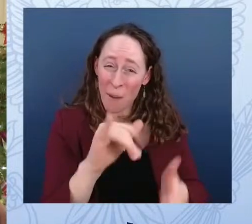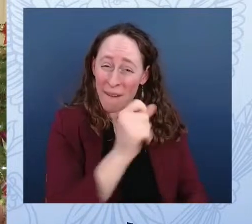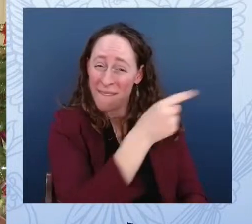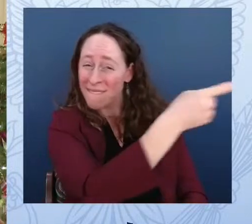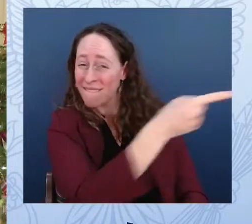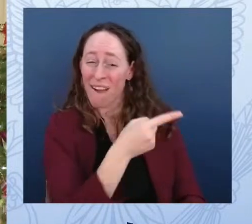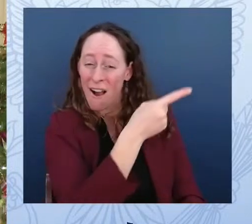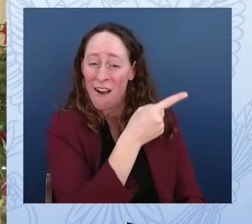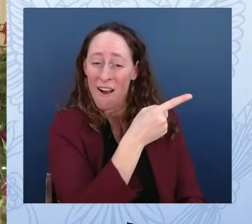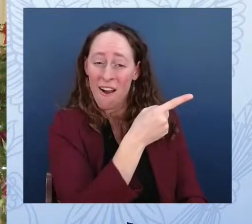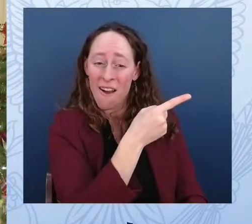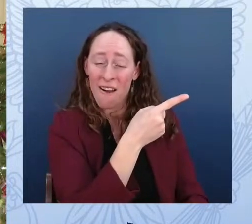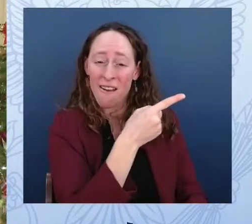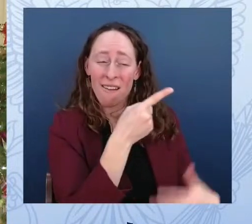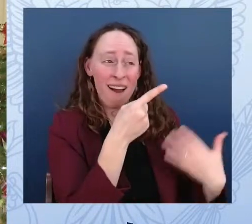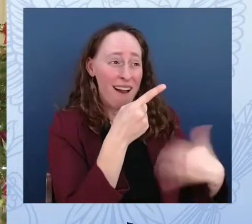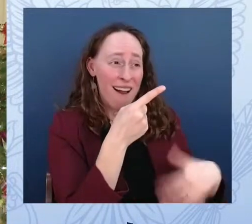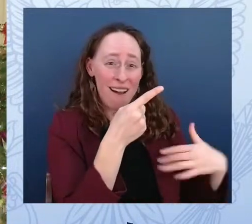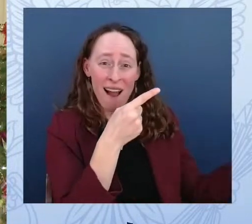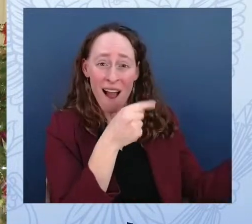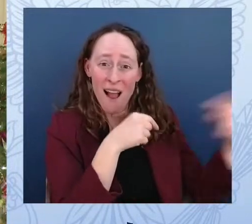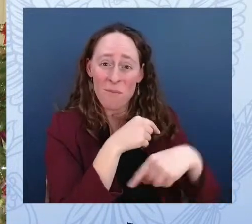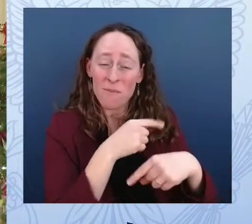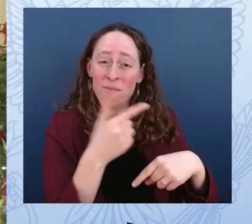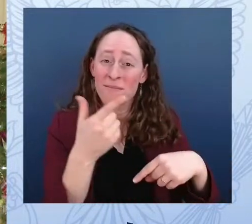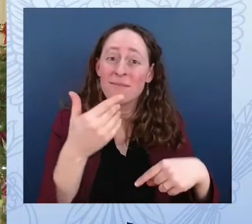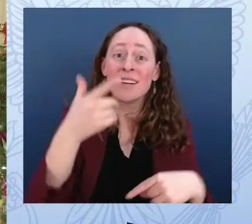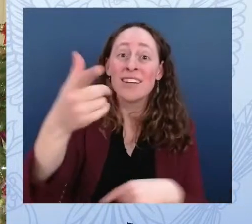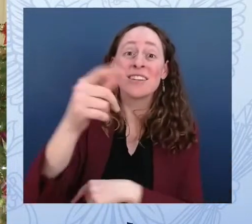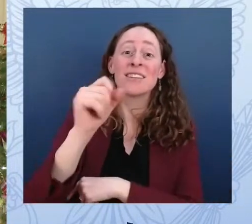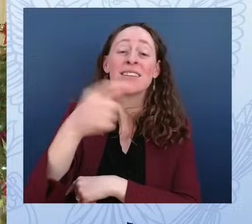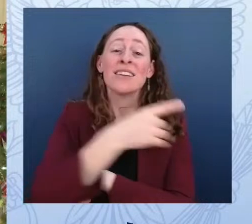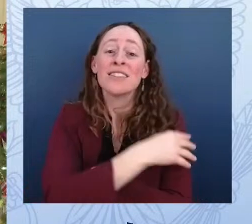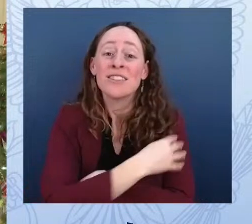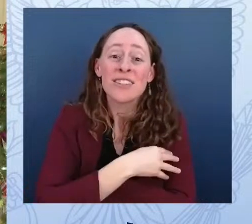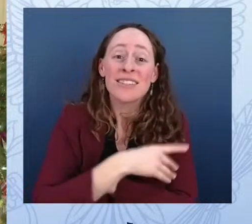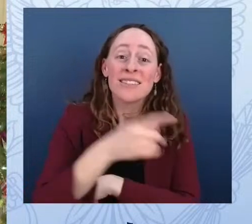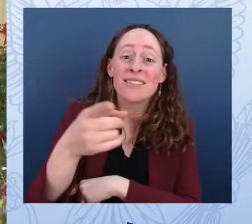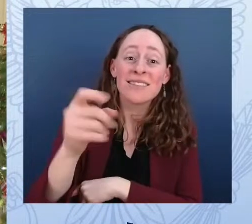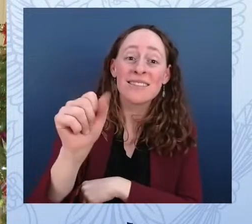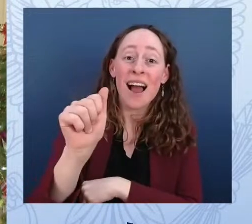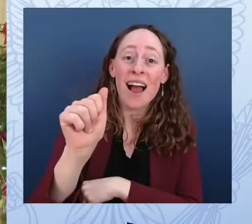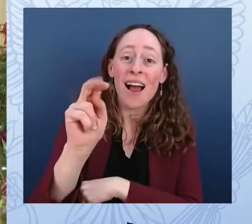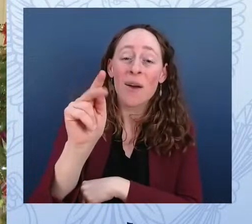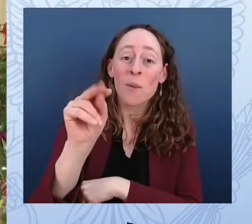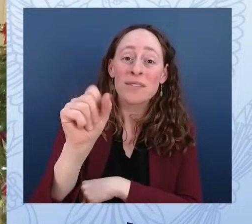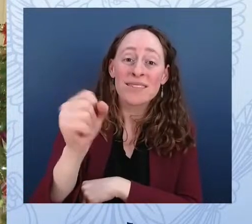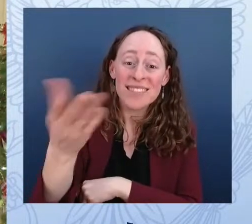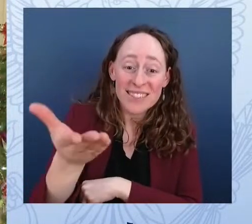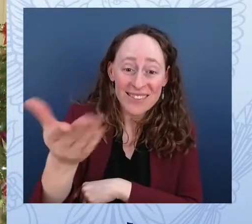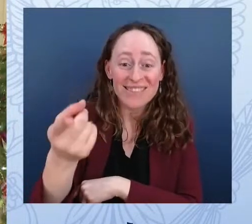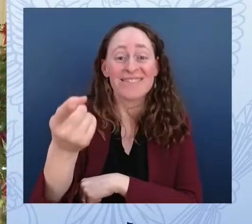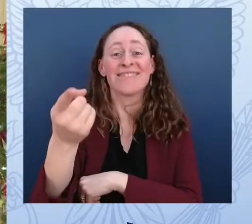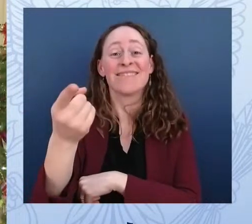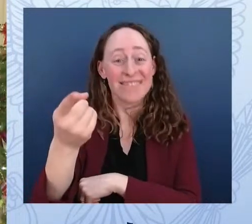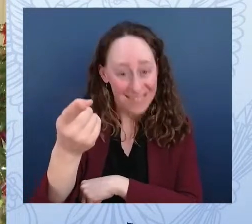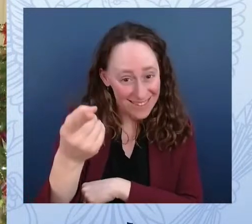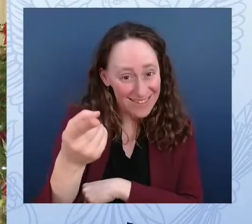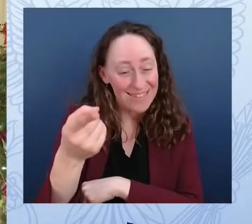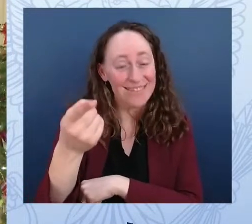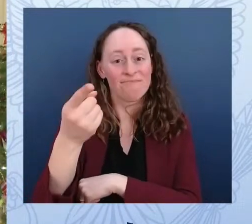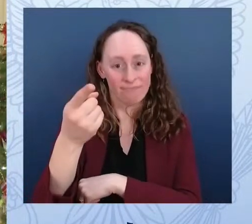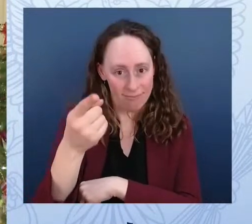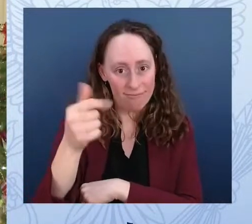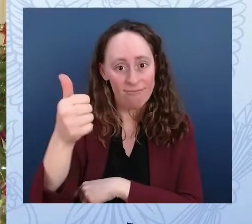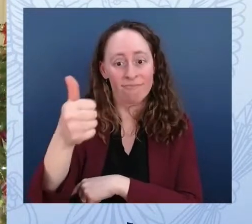All right, back there. And her husband, Ron, and Elias, and Misa, and Branson, and Ray. Thank